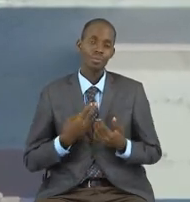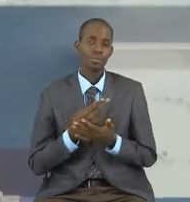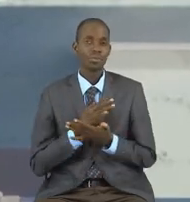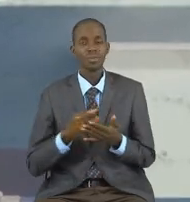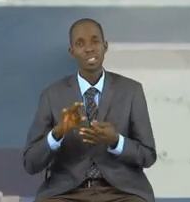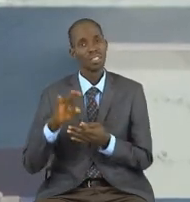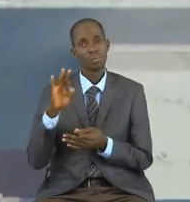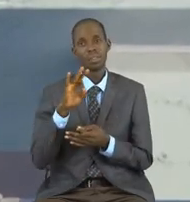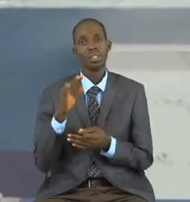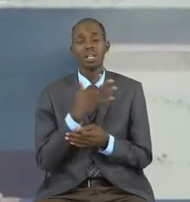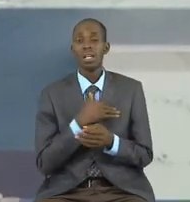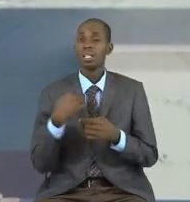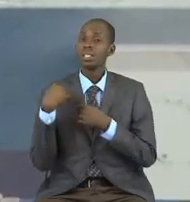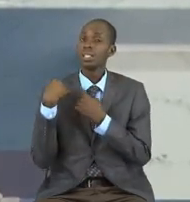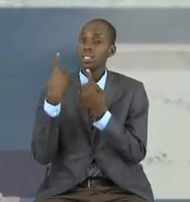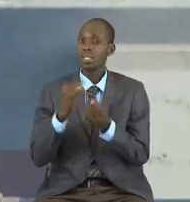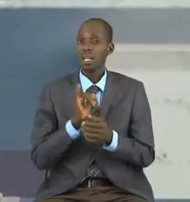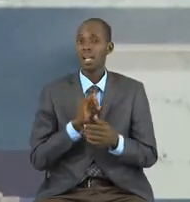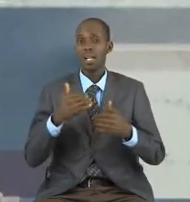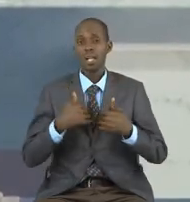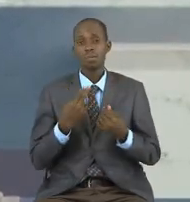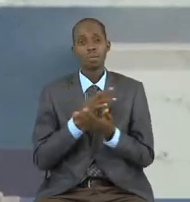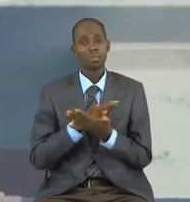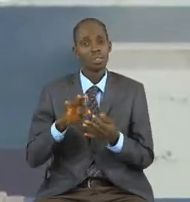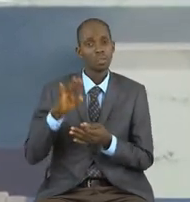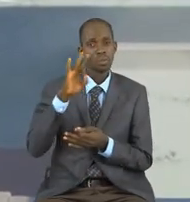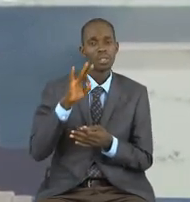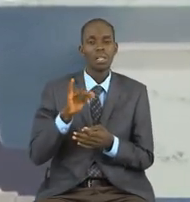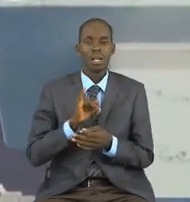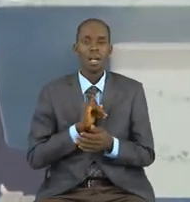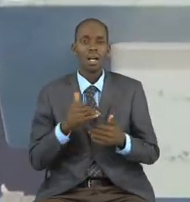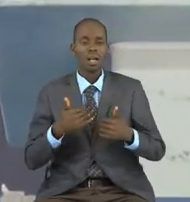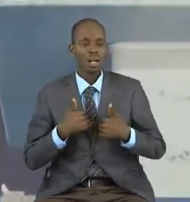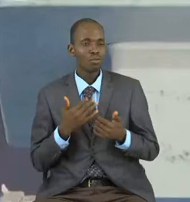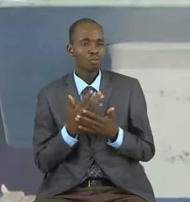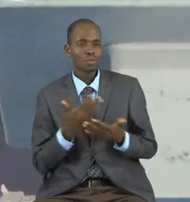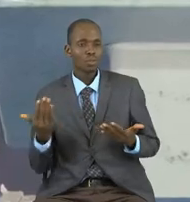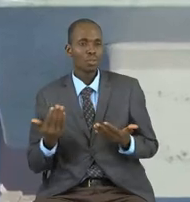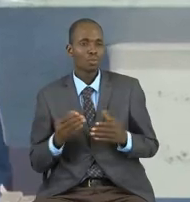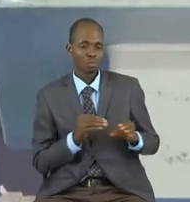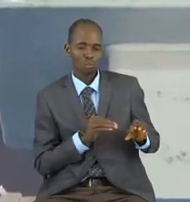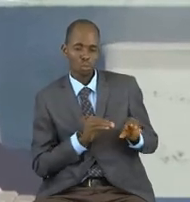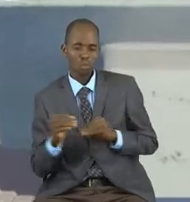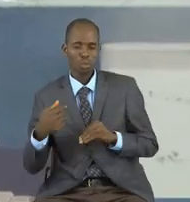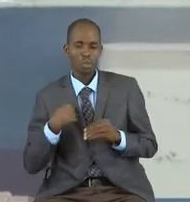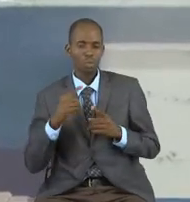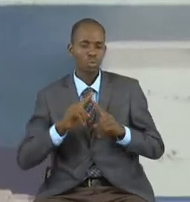had the Holy Ghost, I have this tendency, something driving me to go and commit